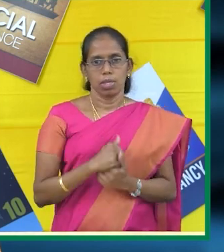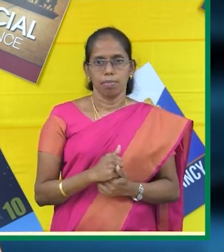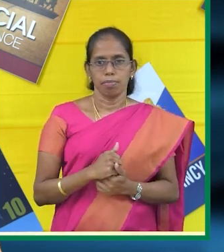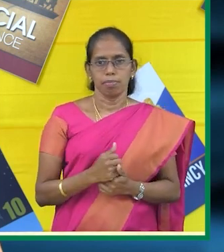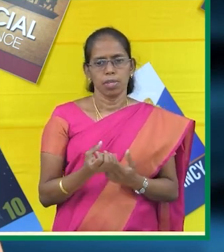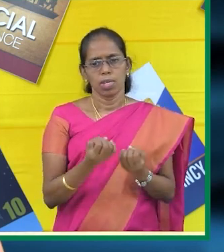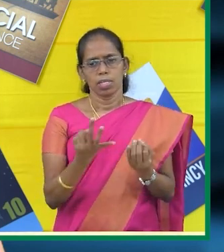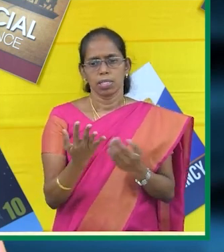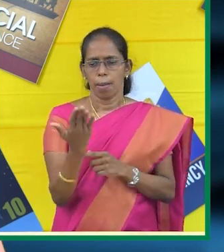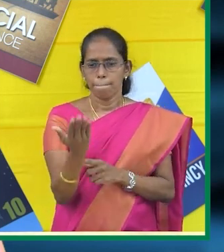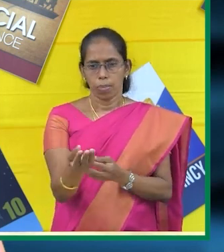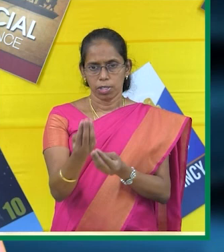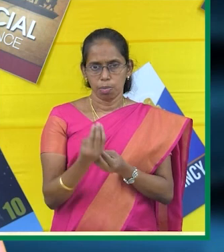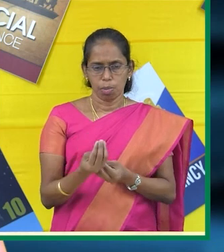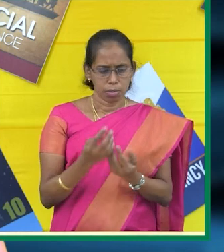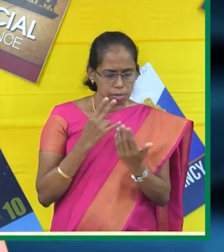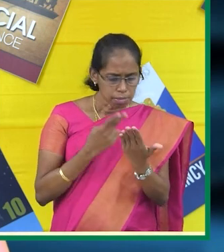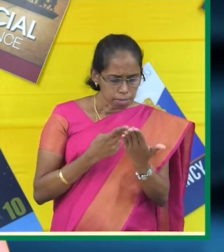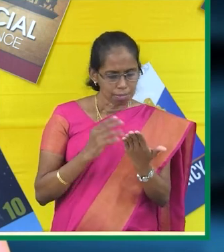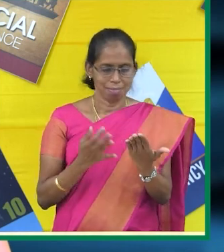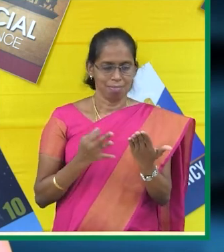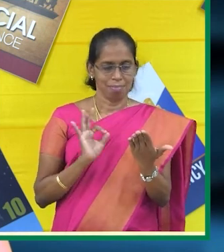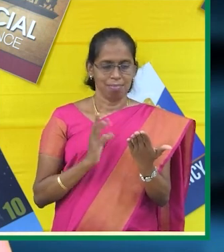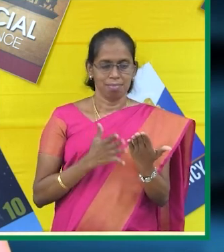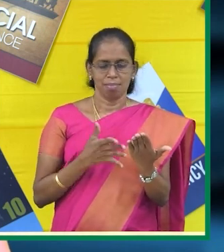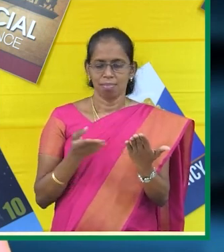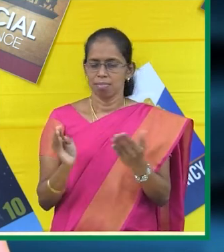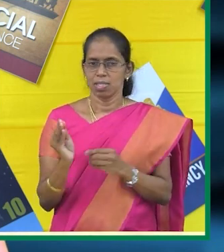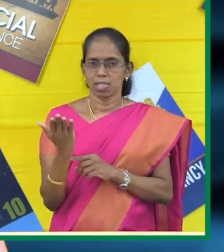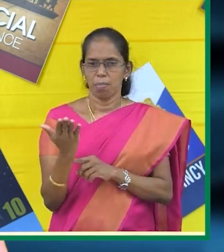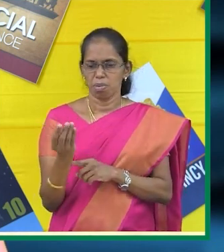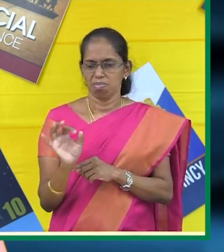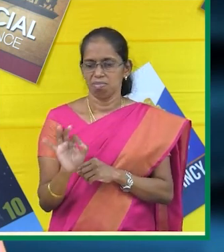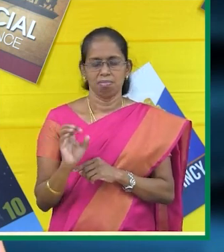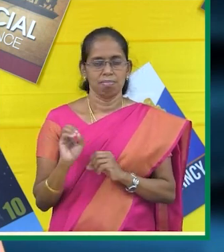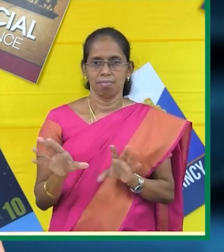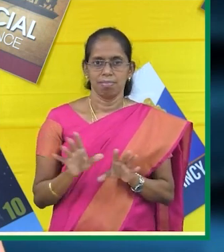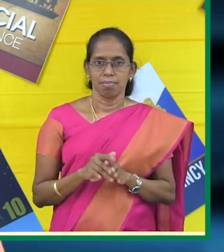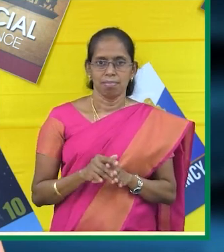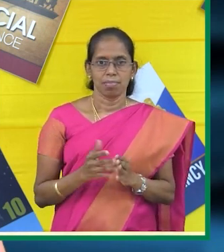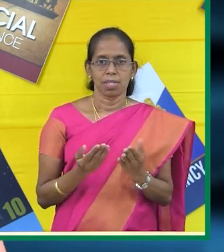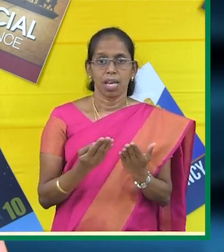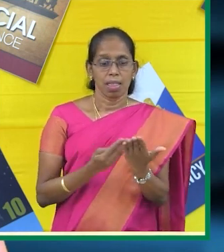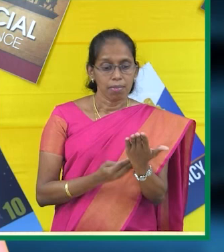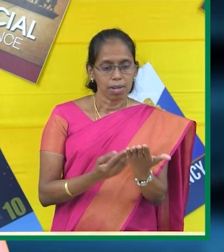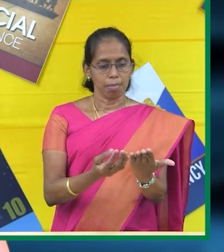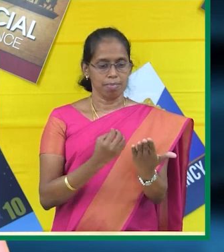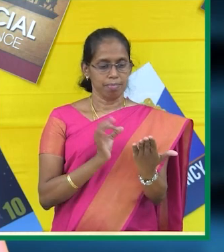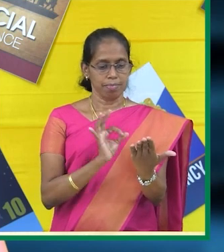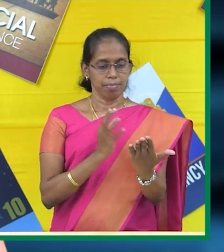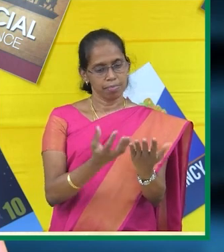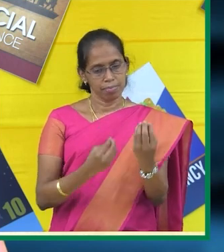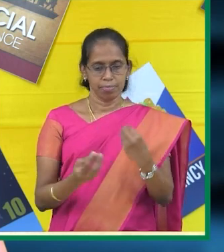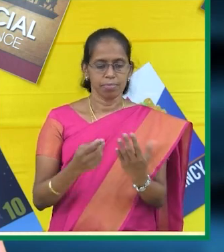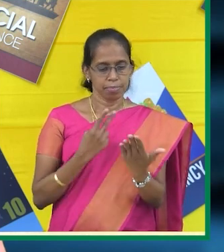some proposals are much welcomeable and some are not. The welcomeable proposals are taken into